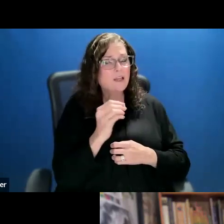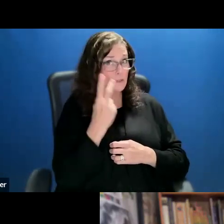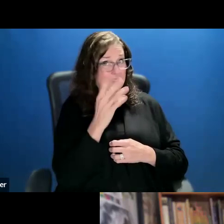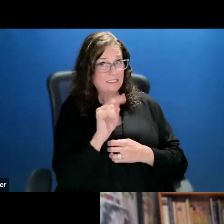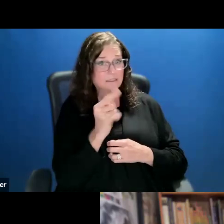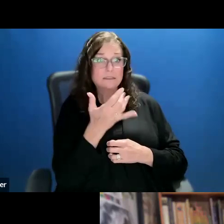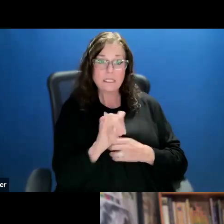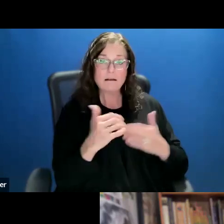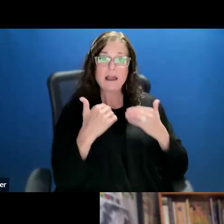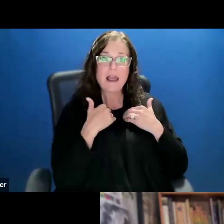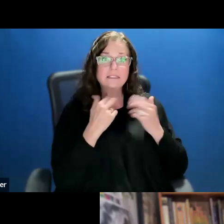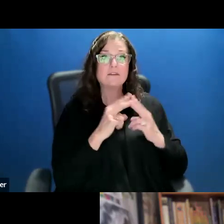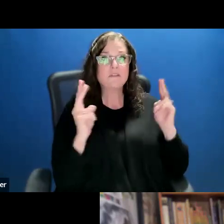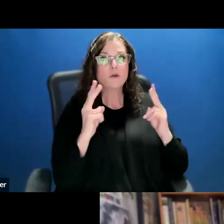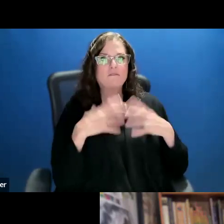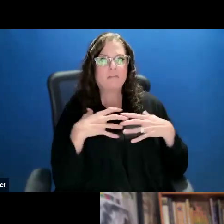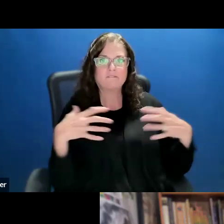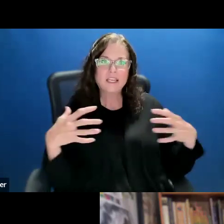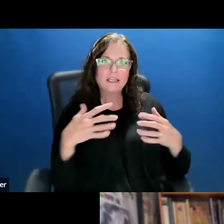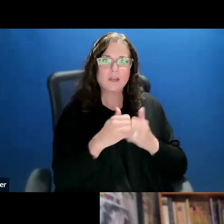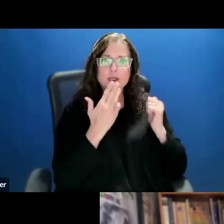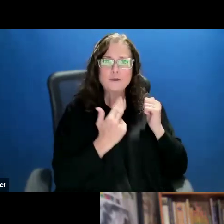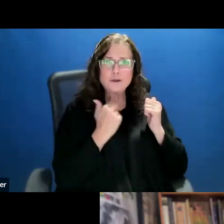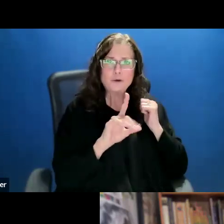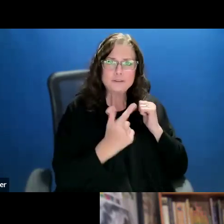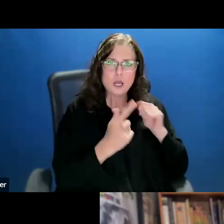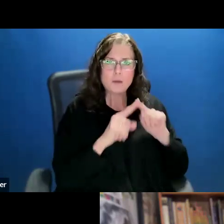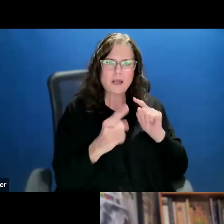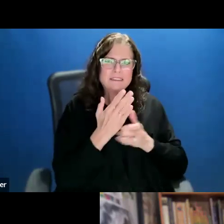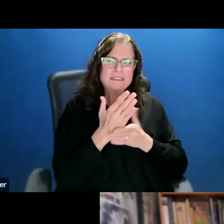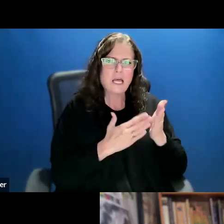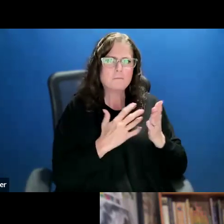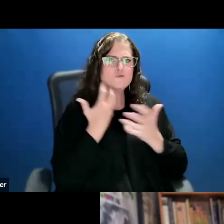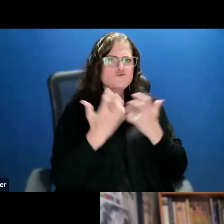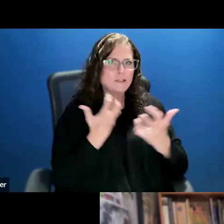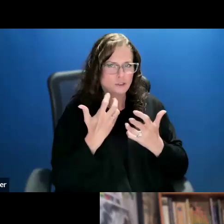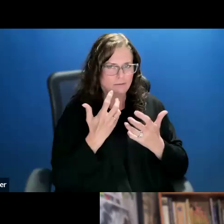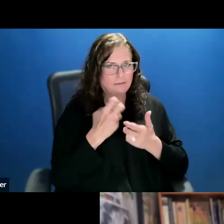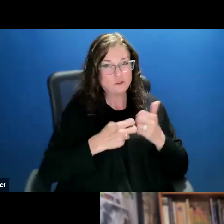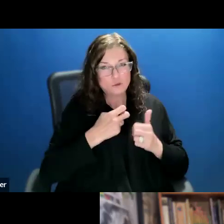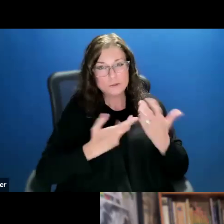that he's a very fluffy, very cute dog, but he has some aggression issues.